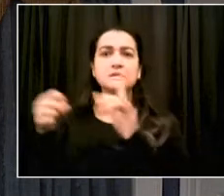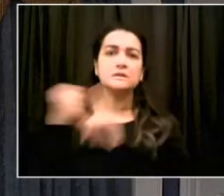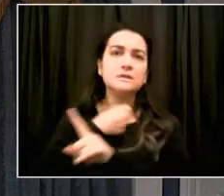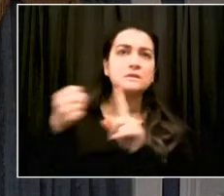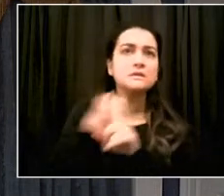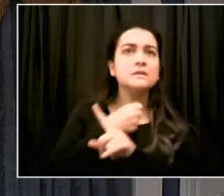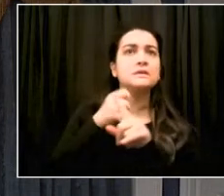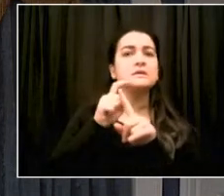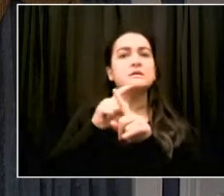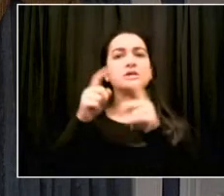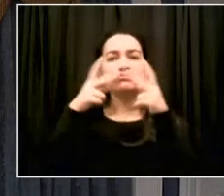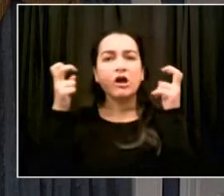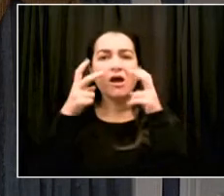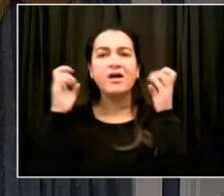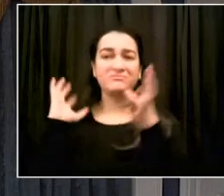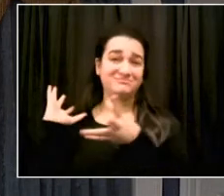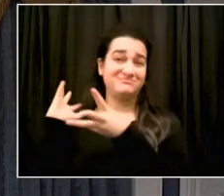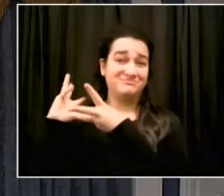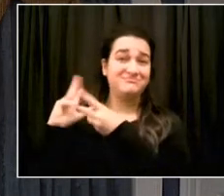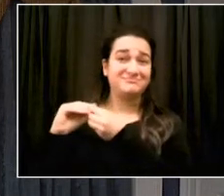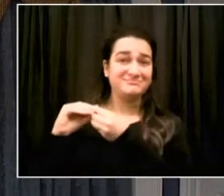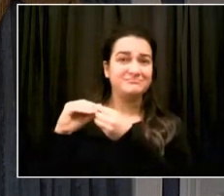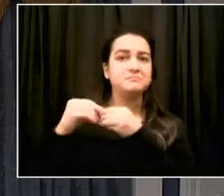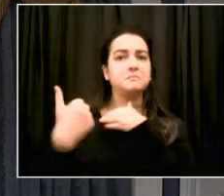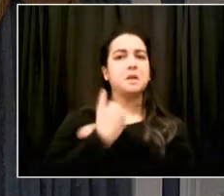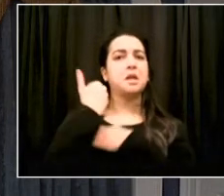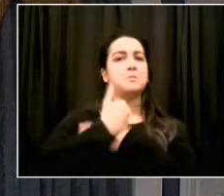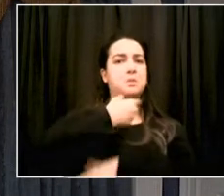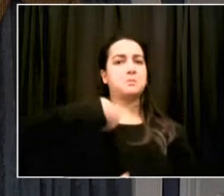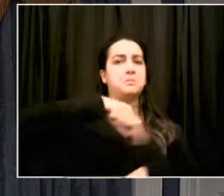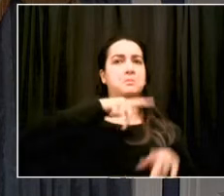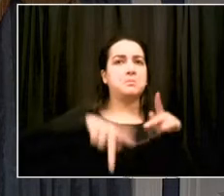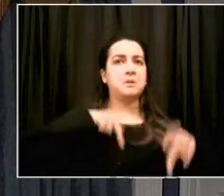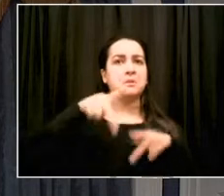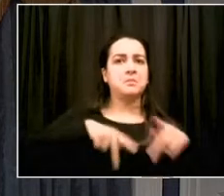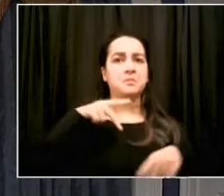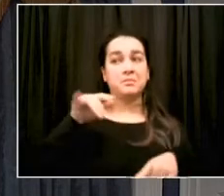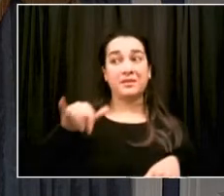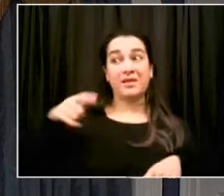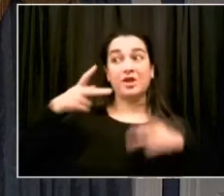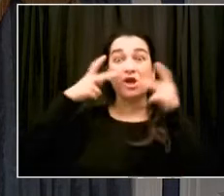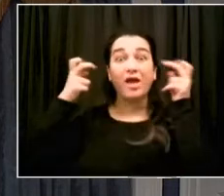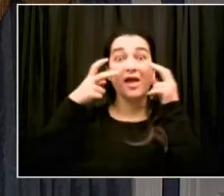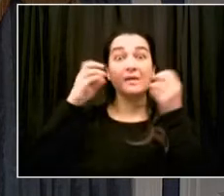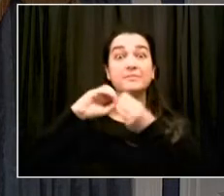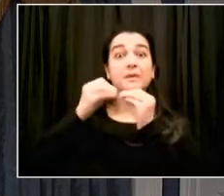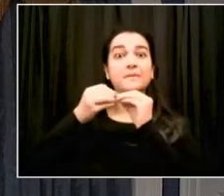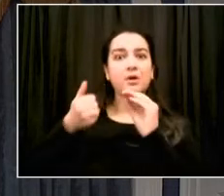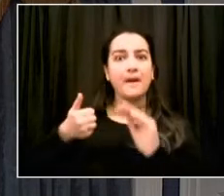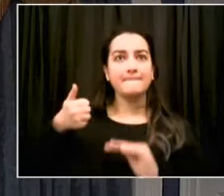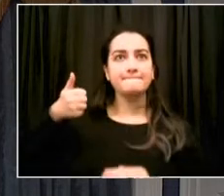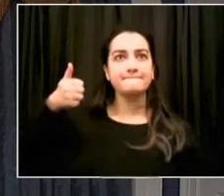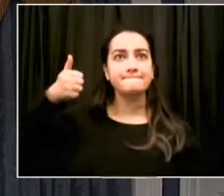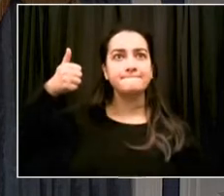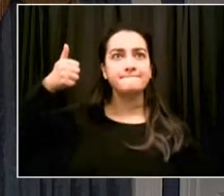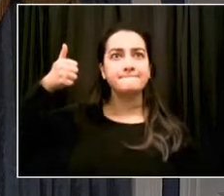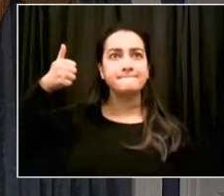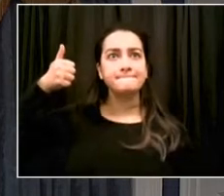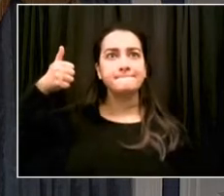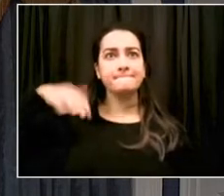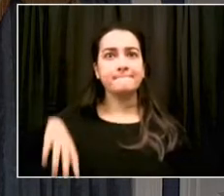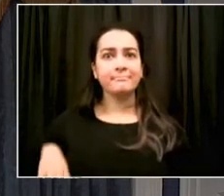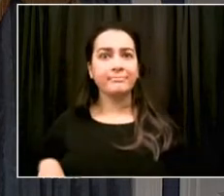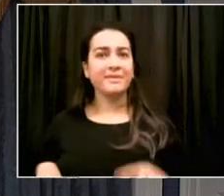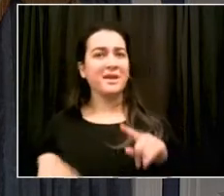subway ridership has plunged by 70%+. So why should people feel confident getting on the subways, and what are you doing to make them safe with